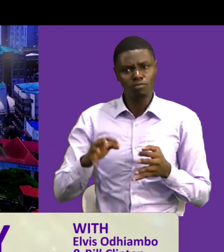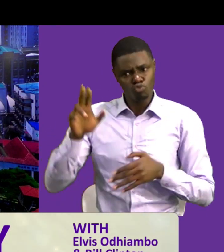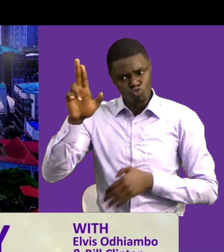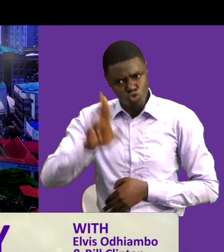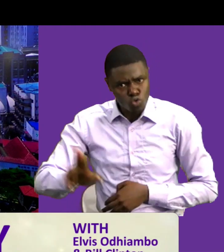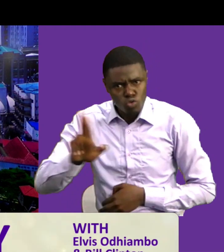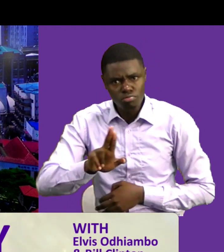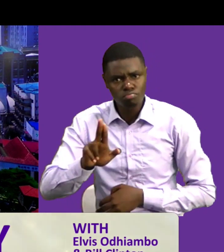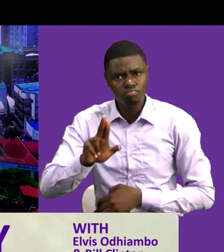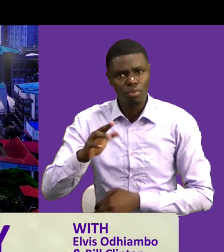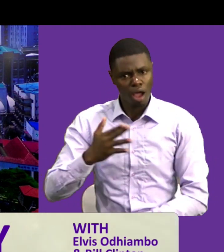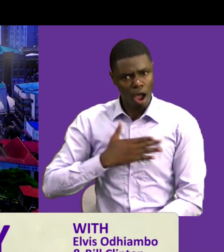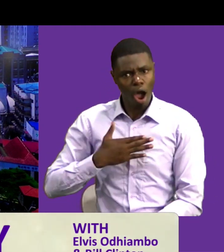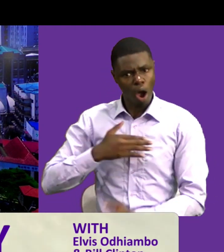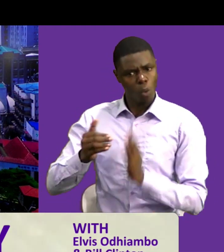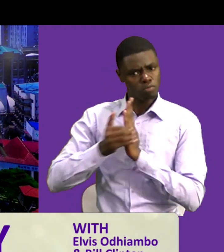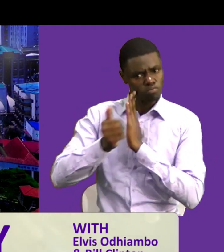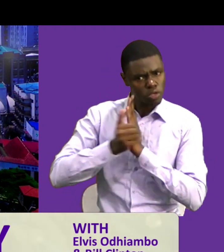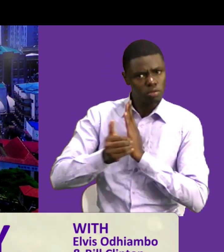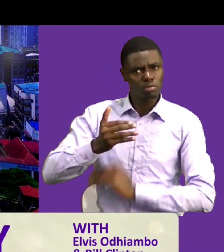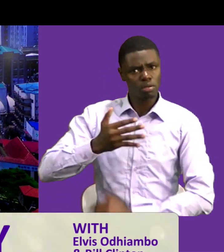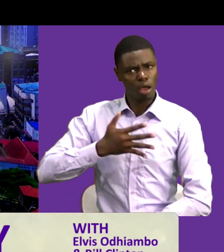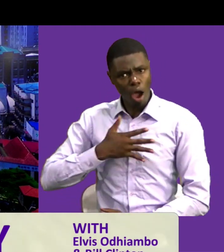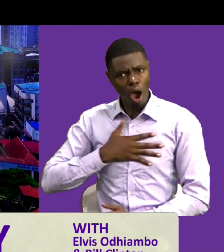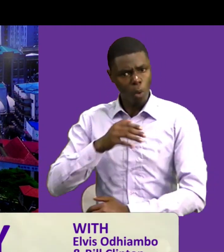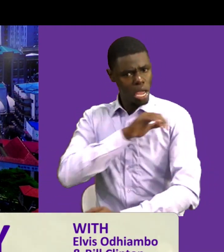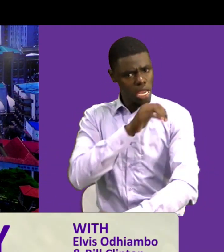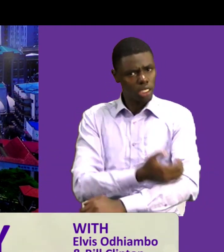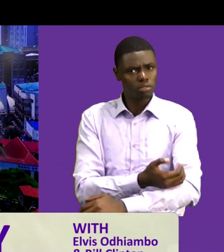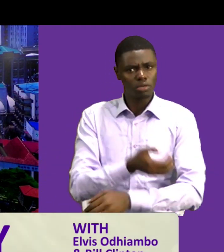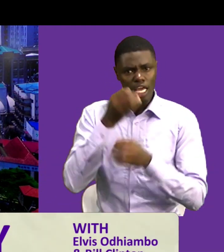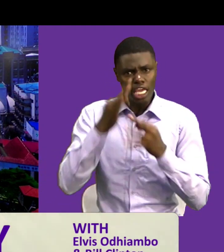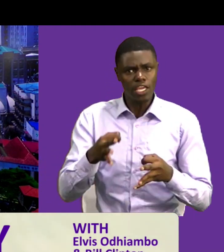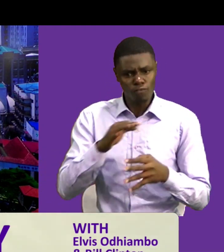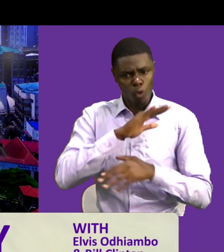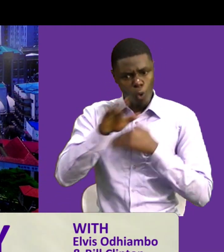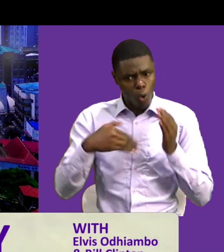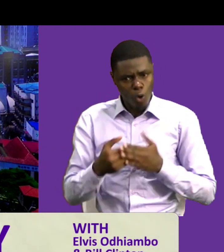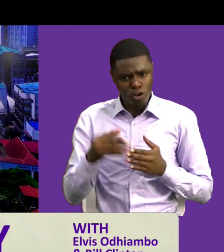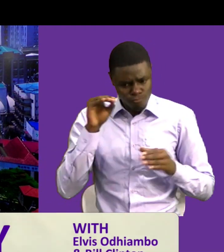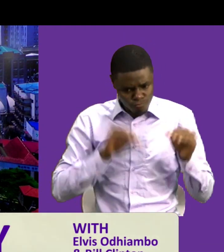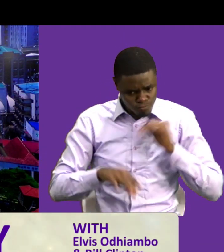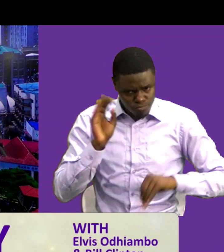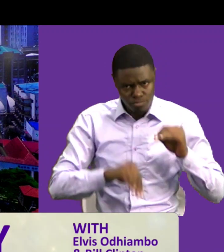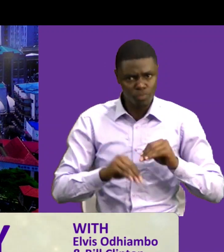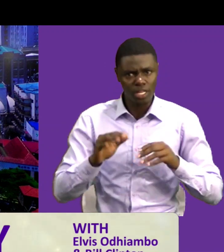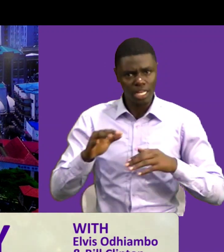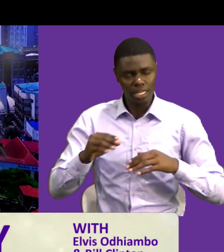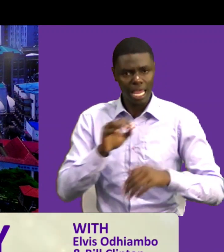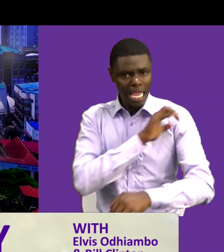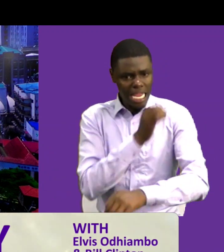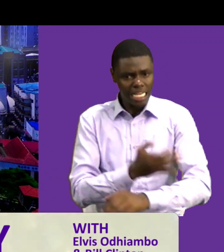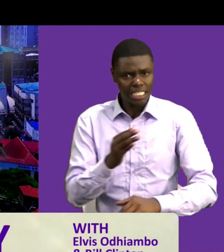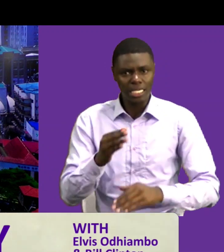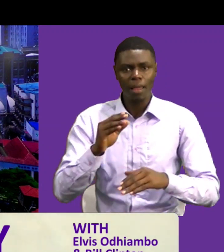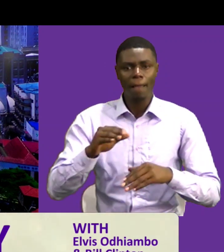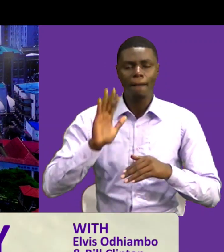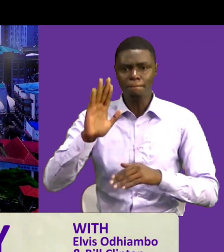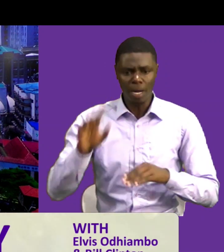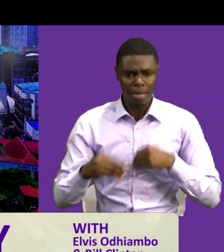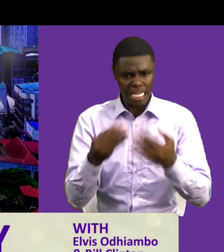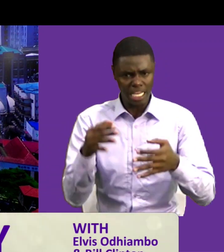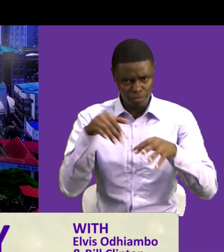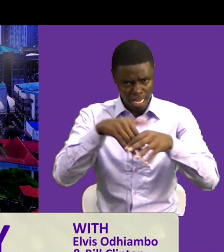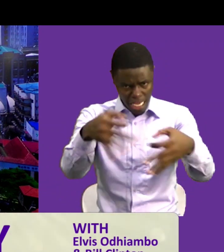use our skills, all our energy, if they give all their energy in